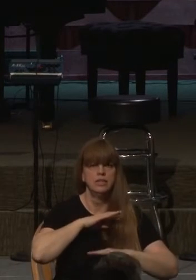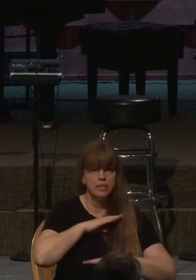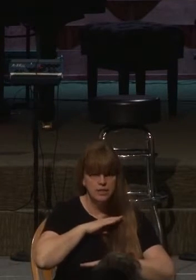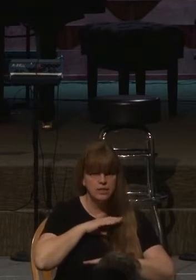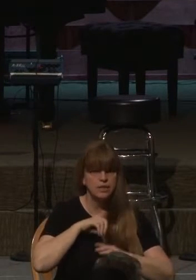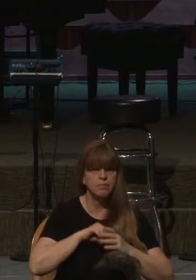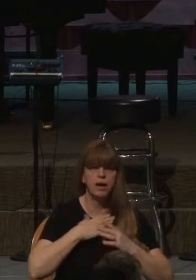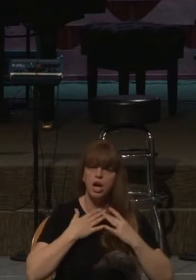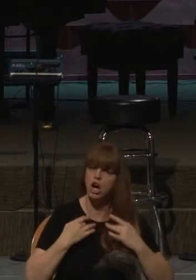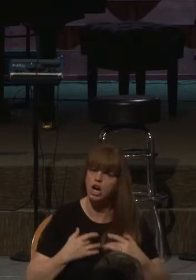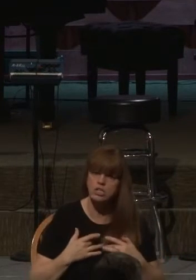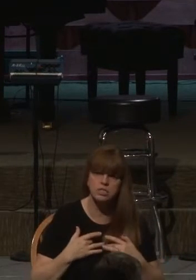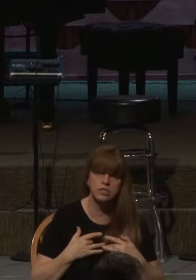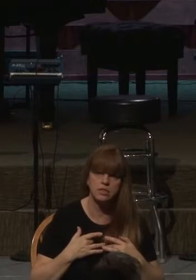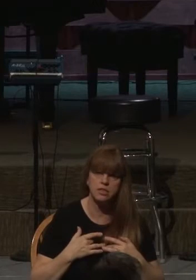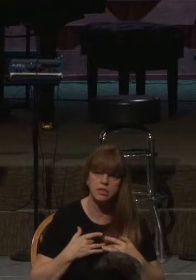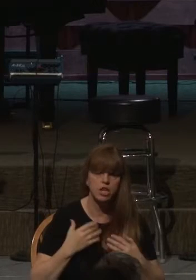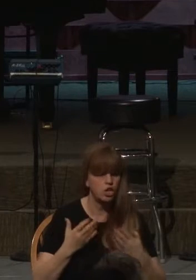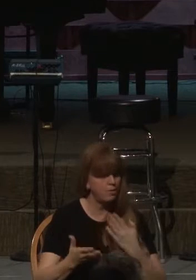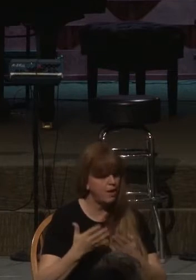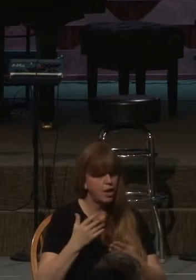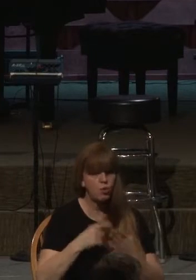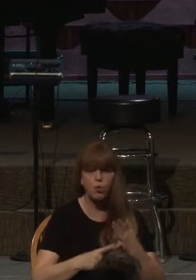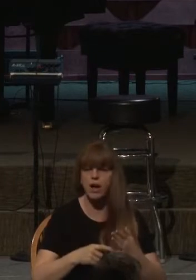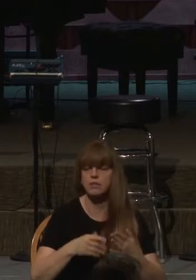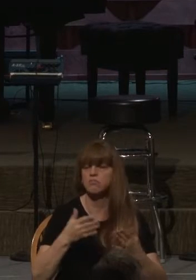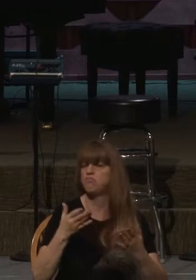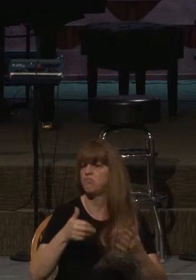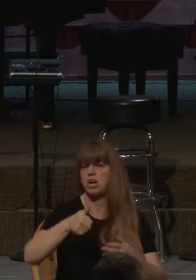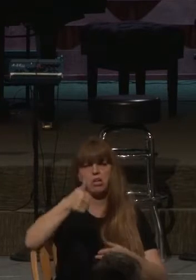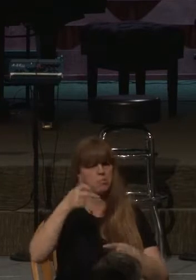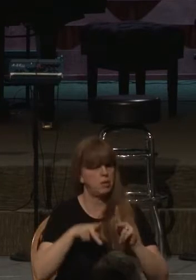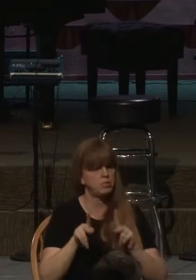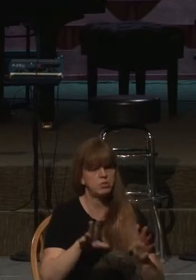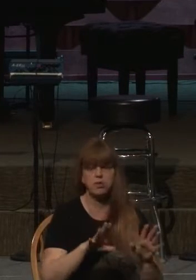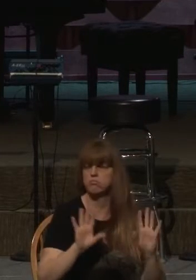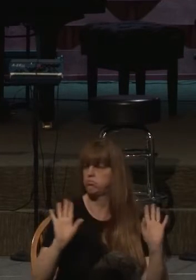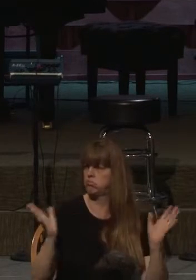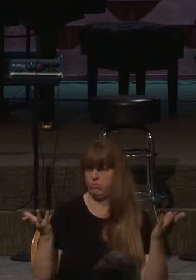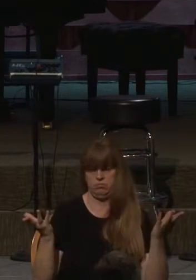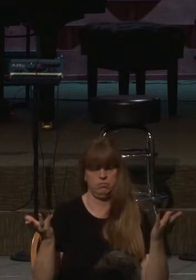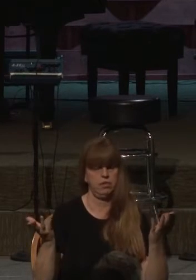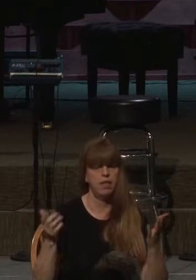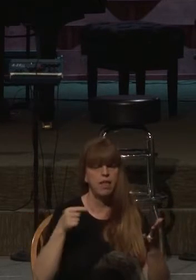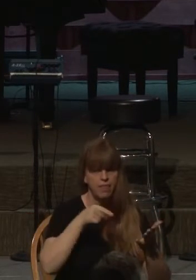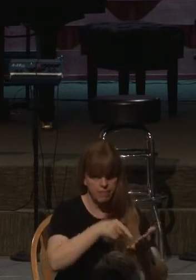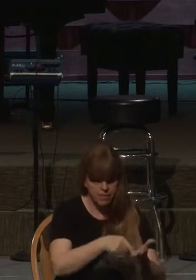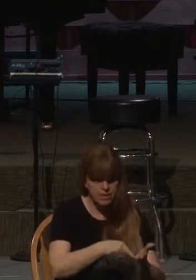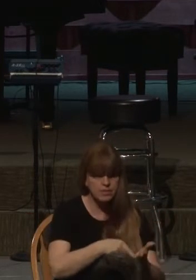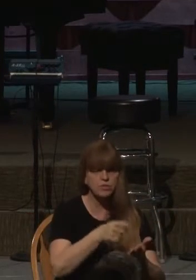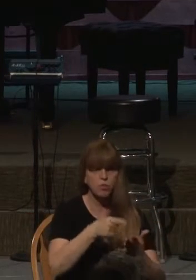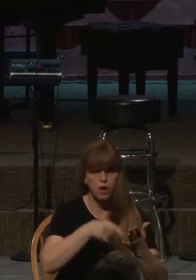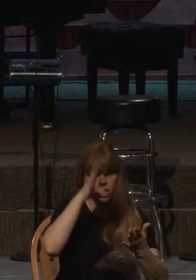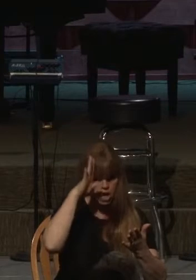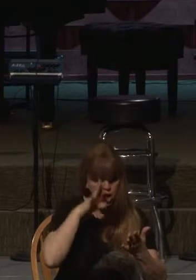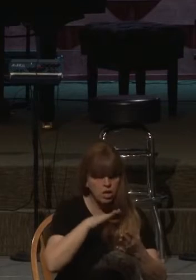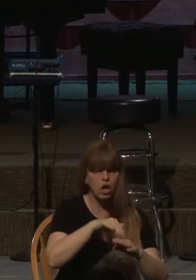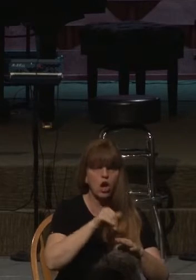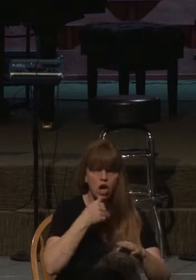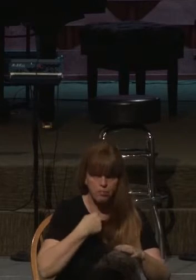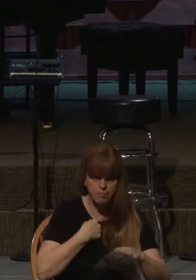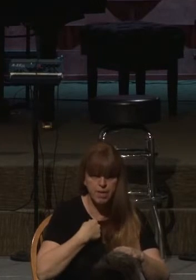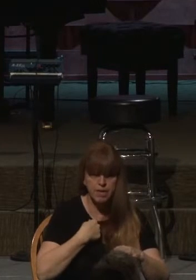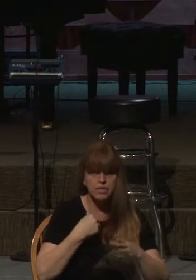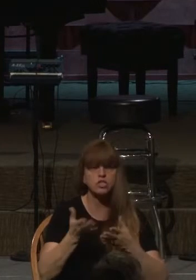heart. And no matter what somebody else is doing or not doing, that's all well and good. But for me, this is how God has called me